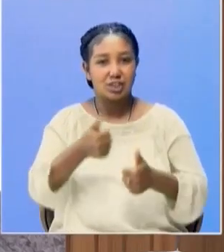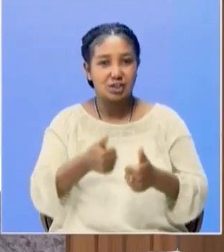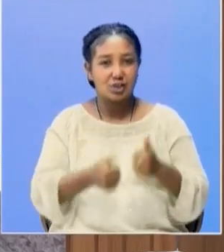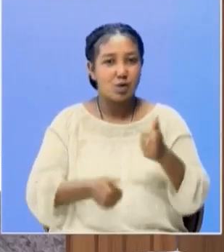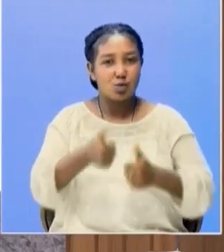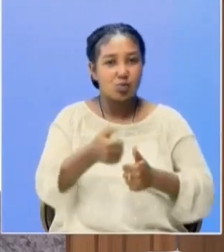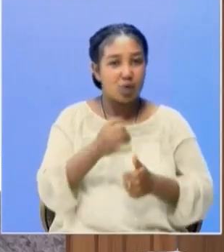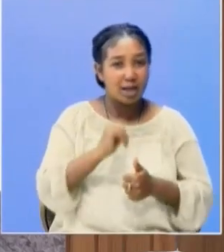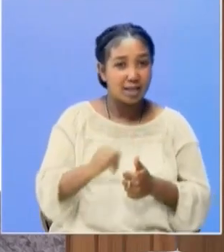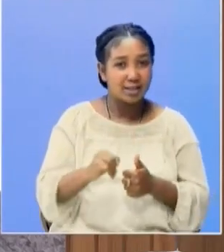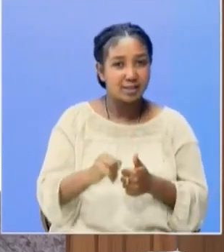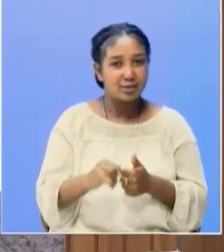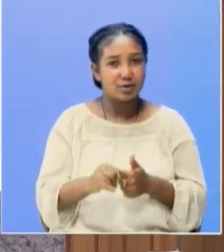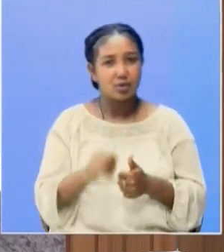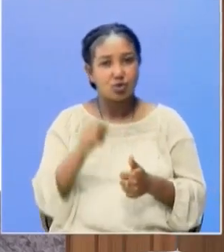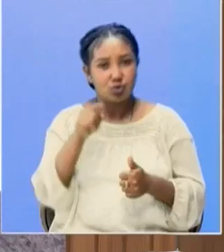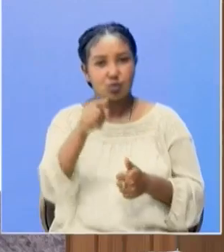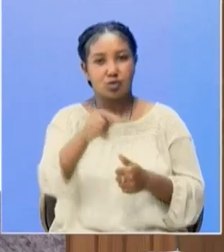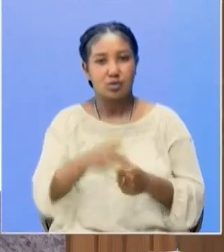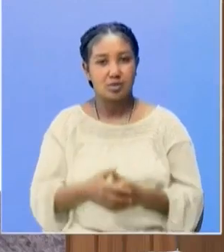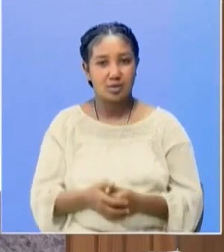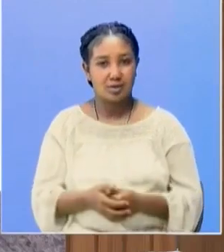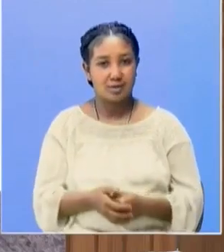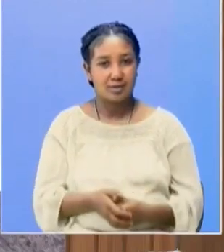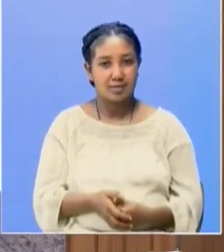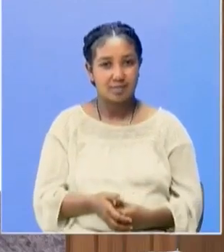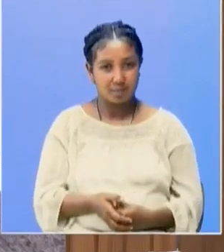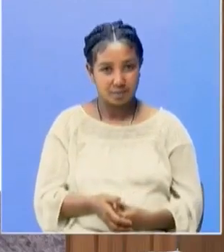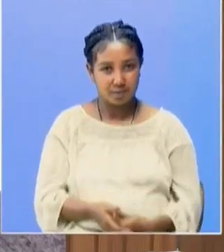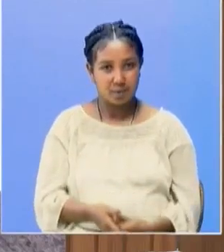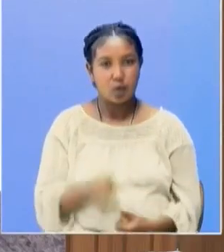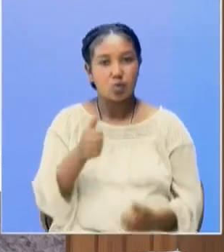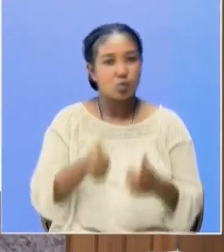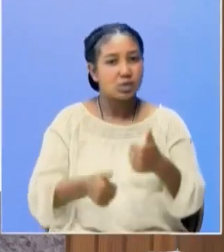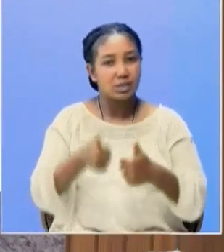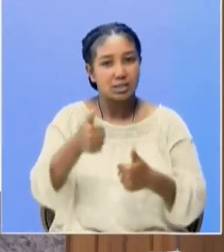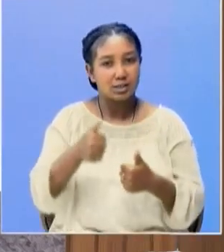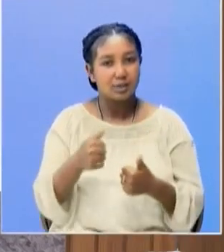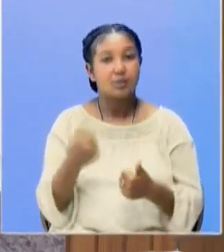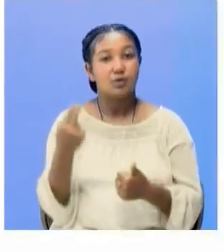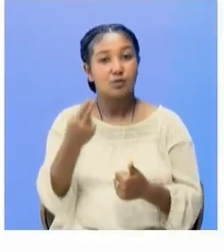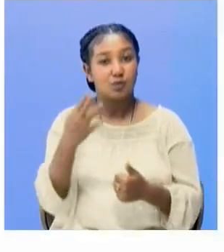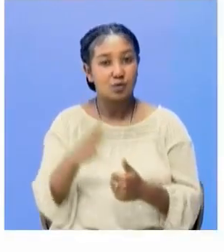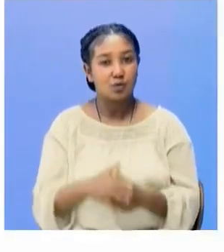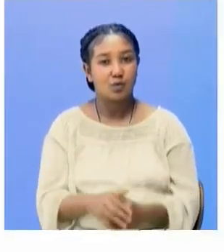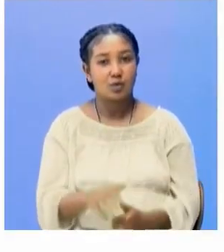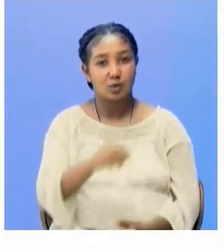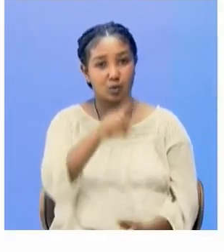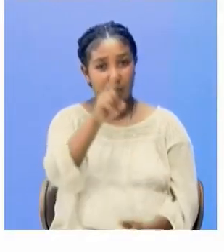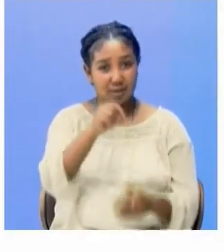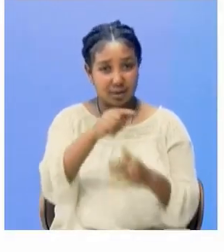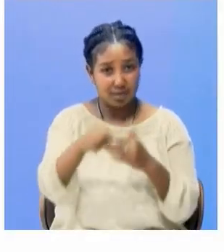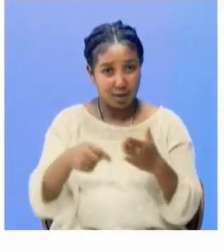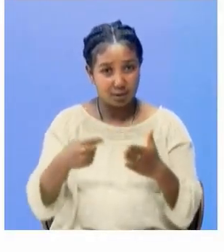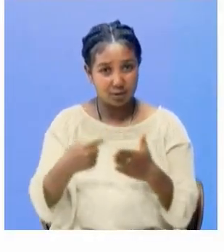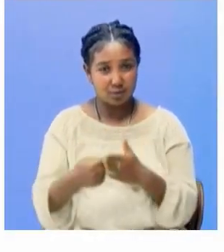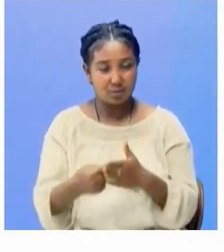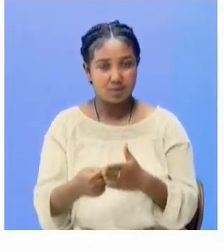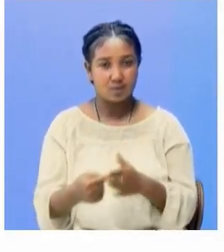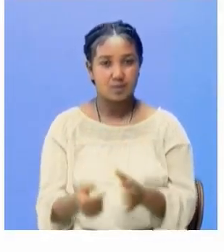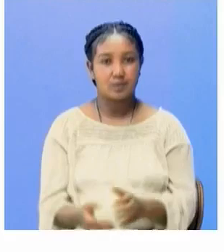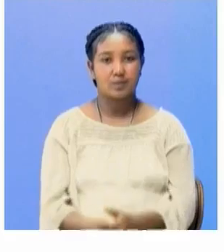Which one is yours? Yes? Which is just for what? To ask about